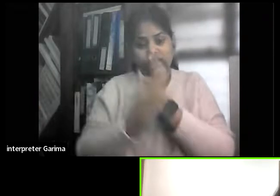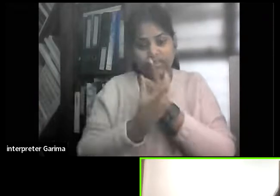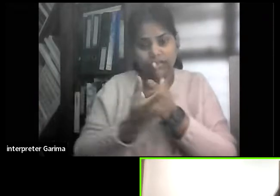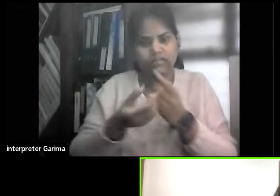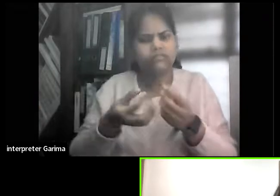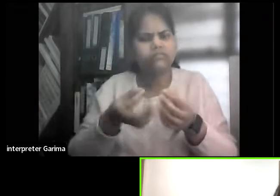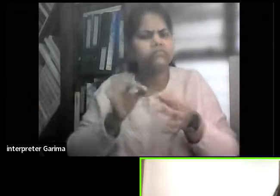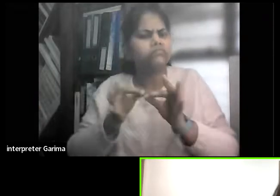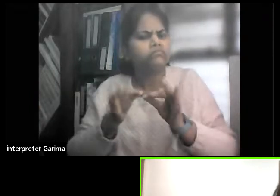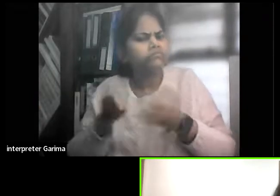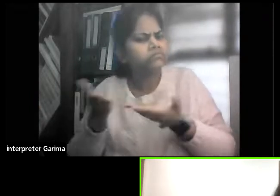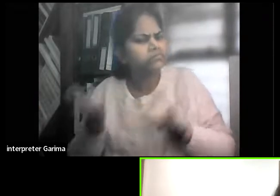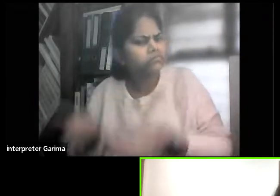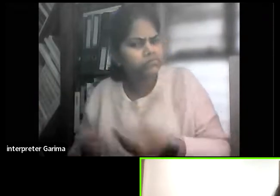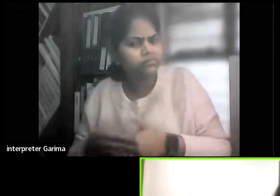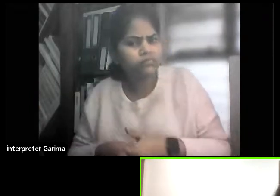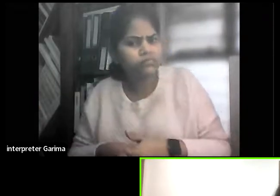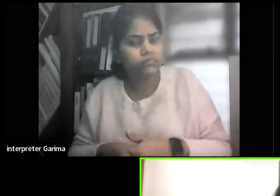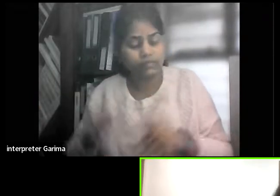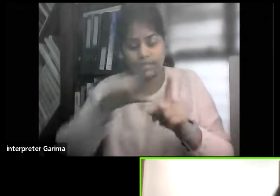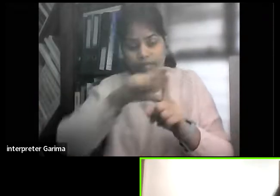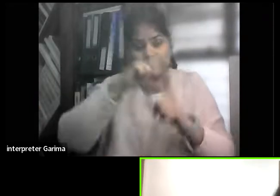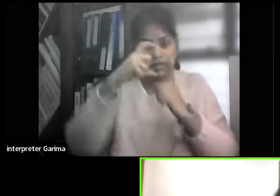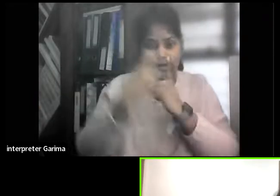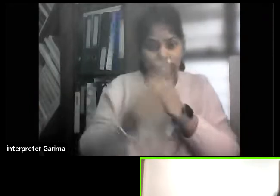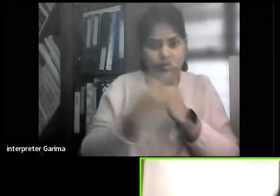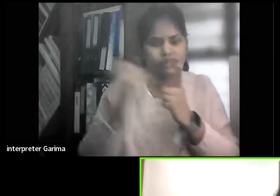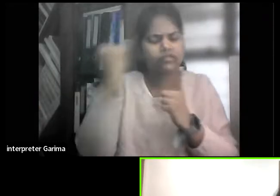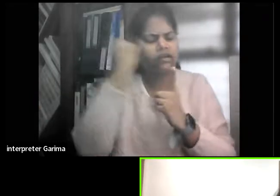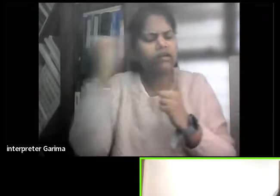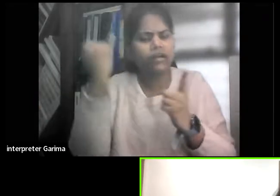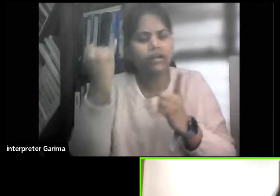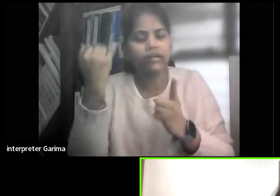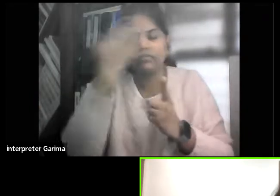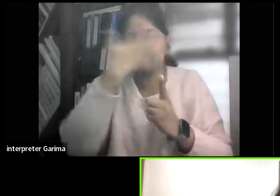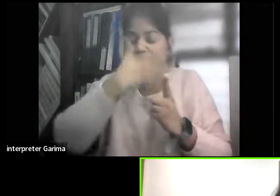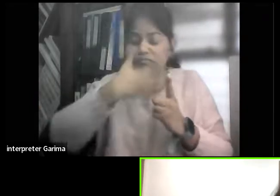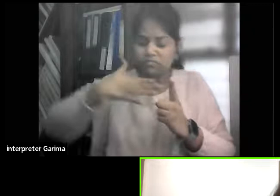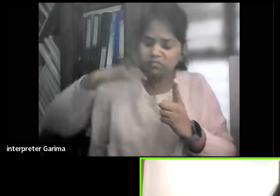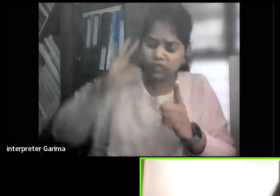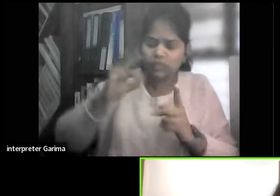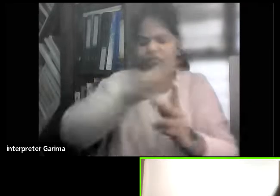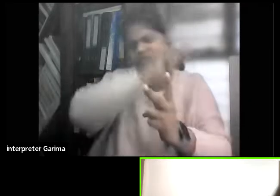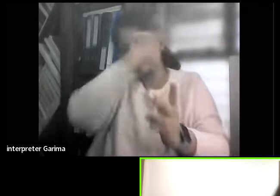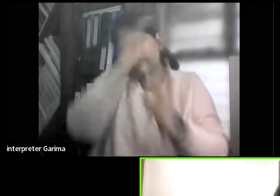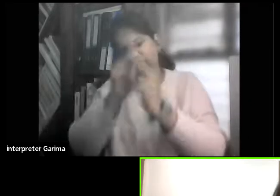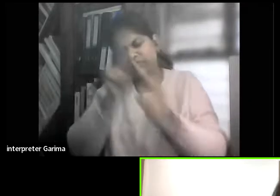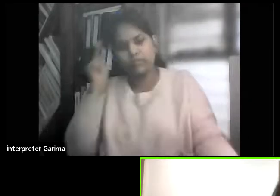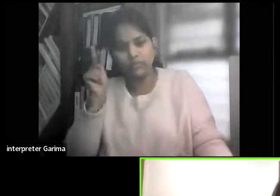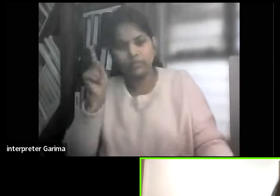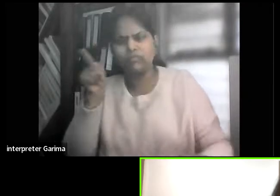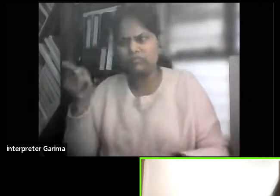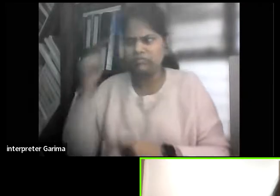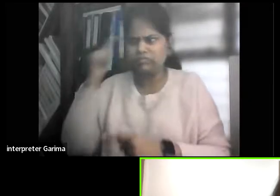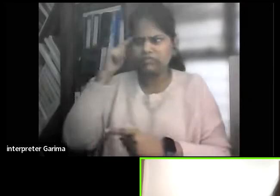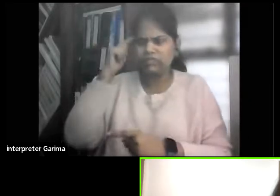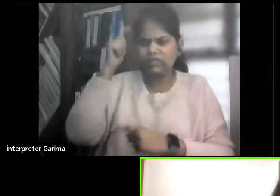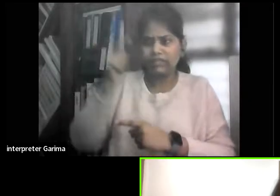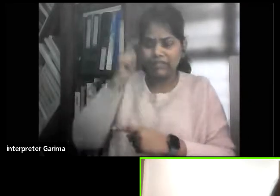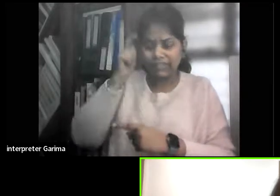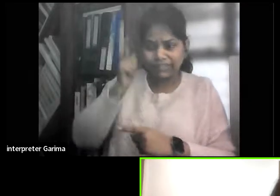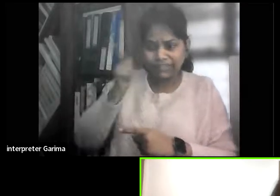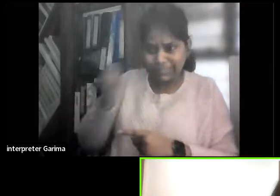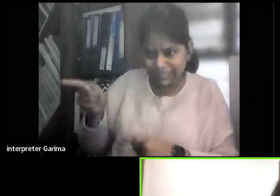encapsulate the idea of beauty and perfection, and according to her, the movement should ideally transcend the temporality of the